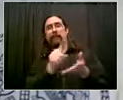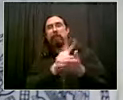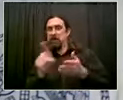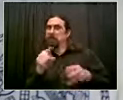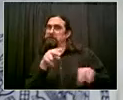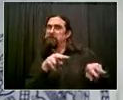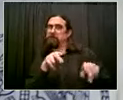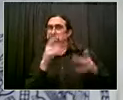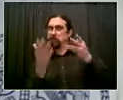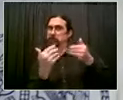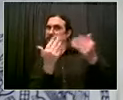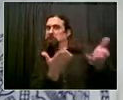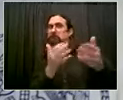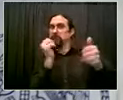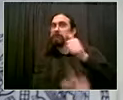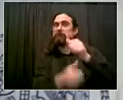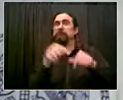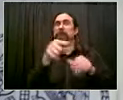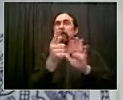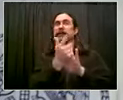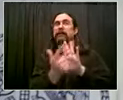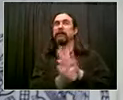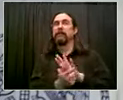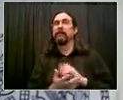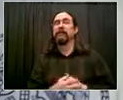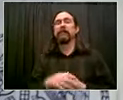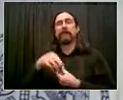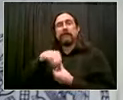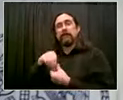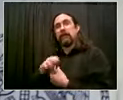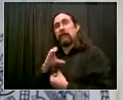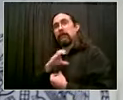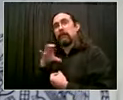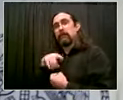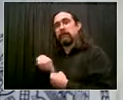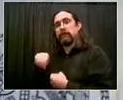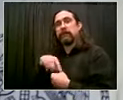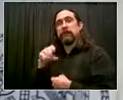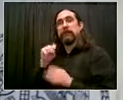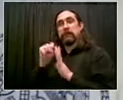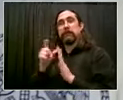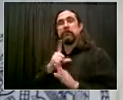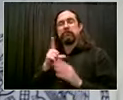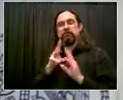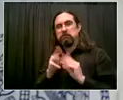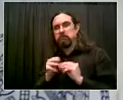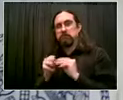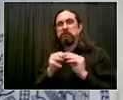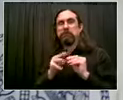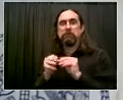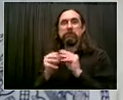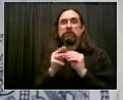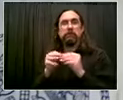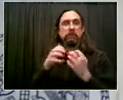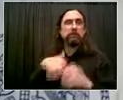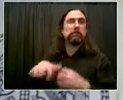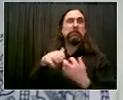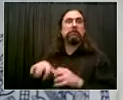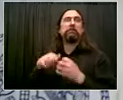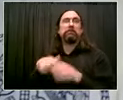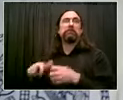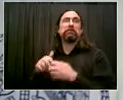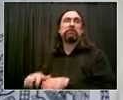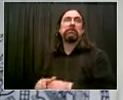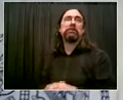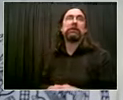one, believe that the legislature will be back later on this year. We're going to continue the conversations in the meantime. Criminal